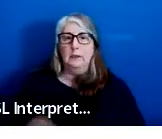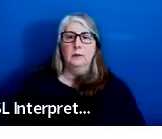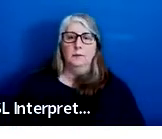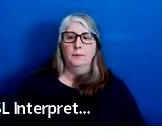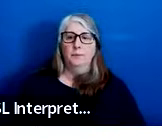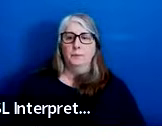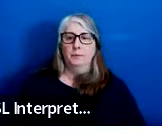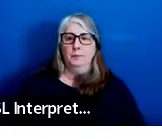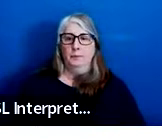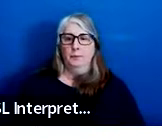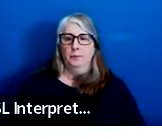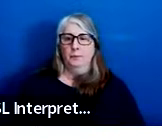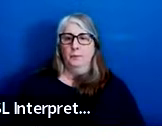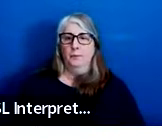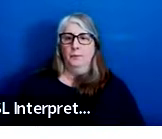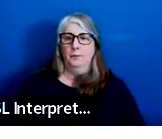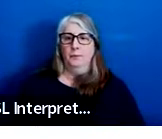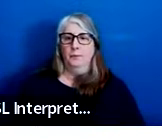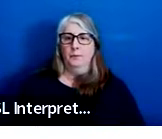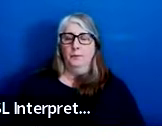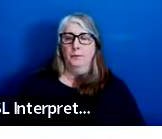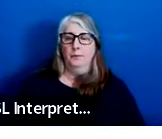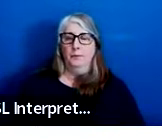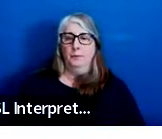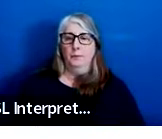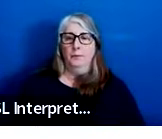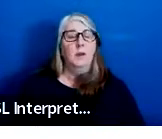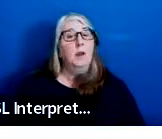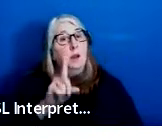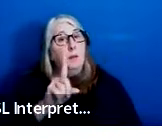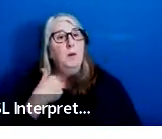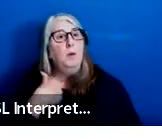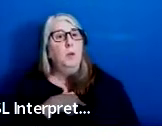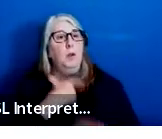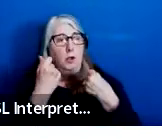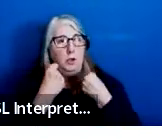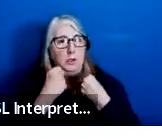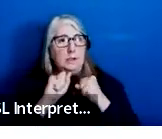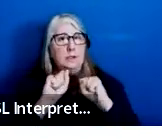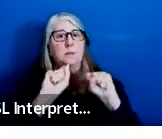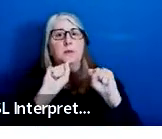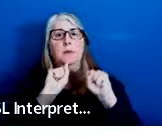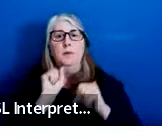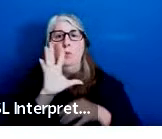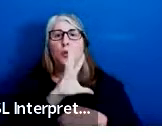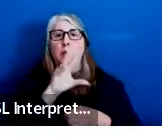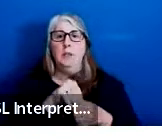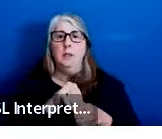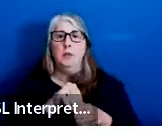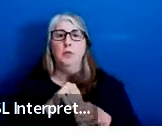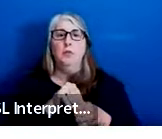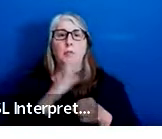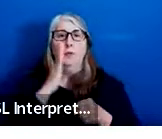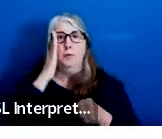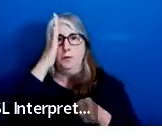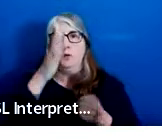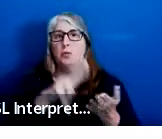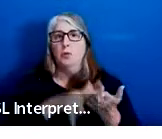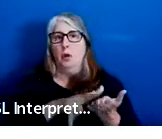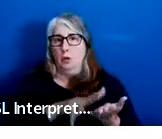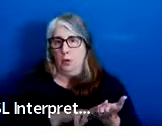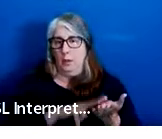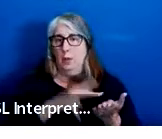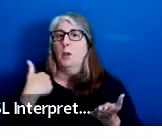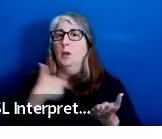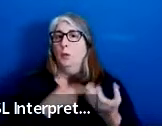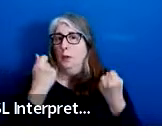Right. However, we are attempting to put it in a future contract. So we are